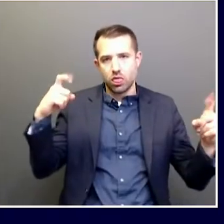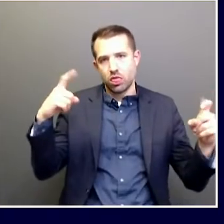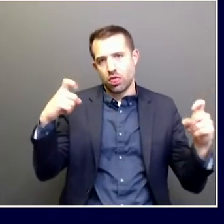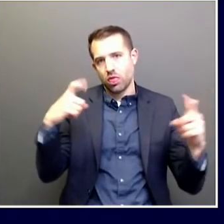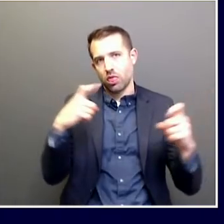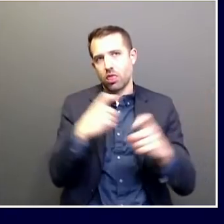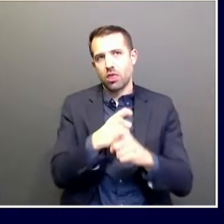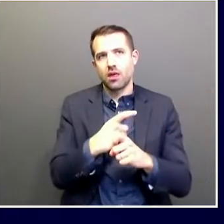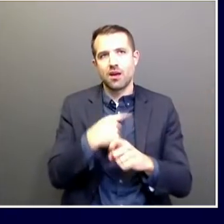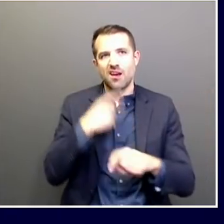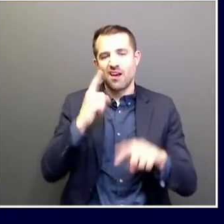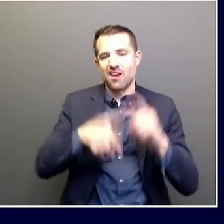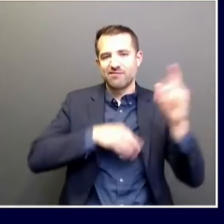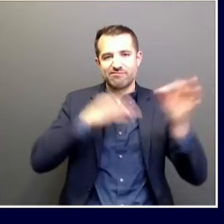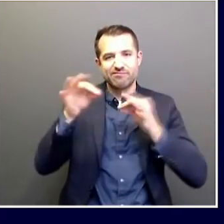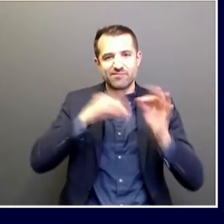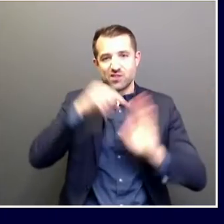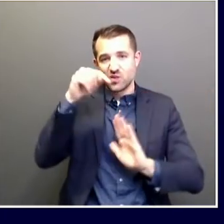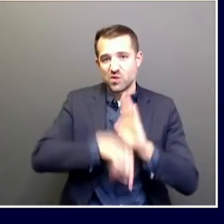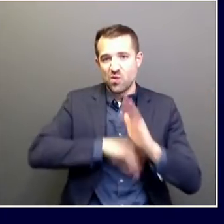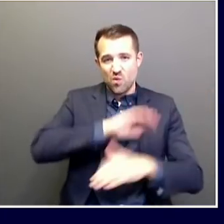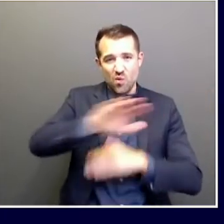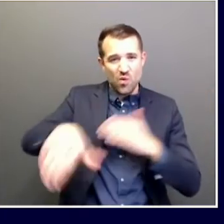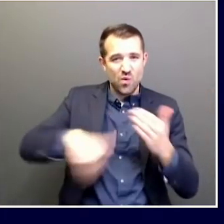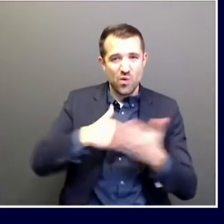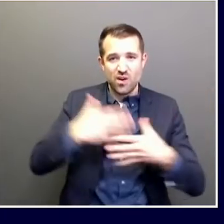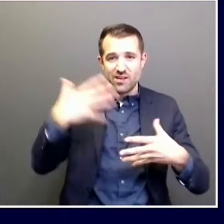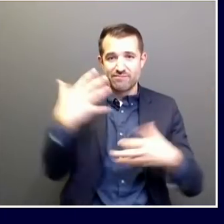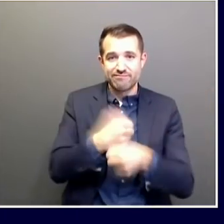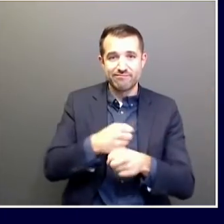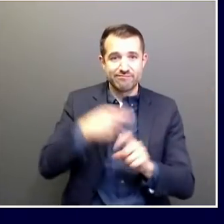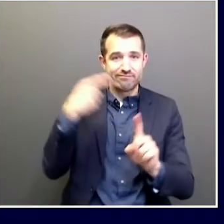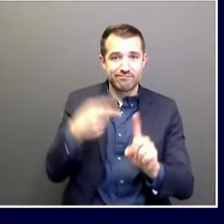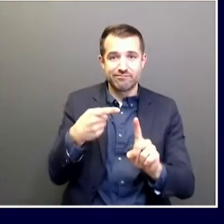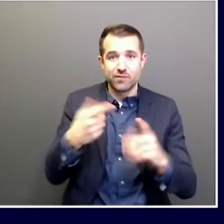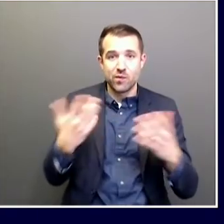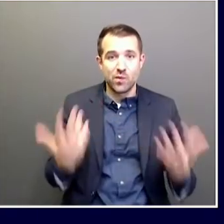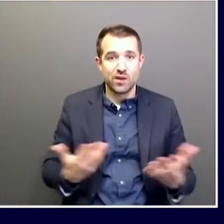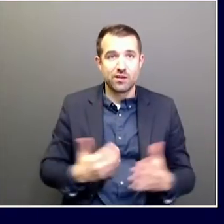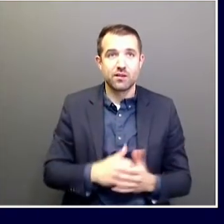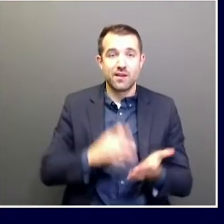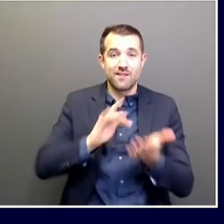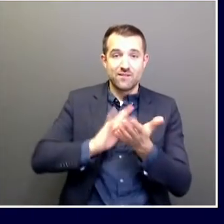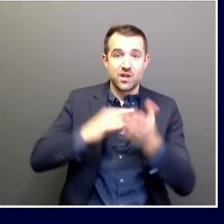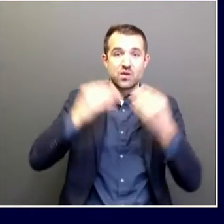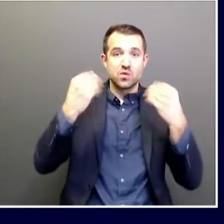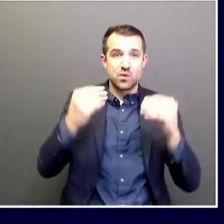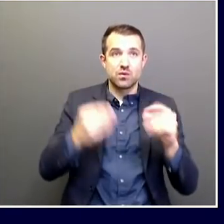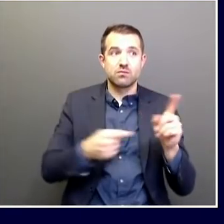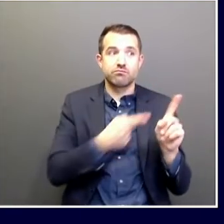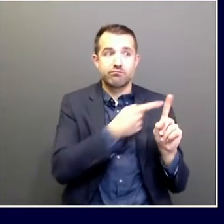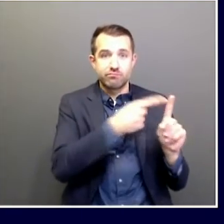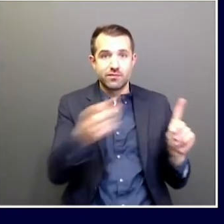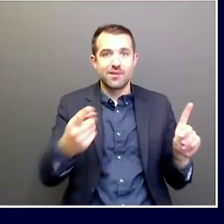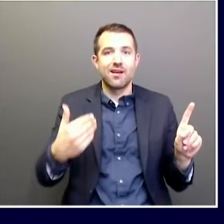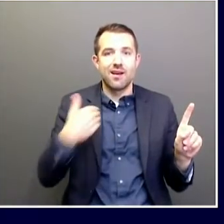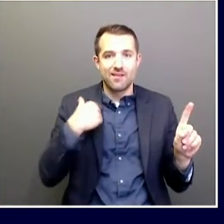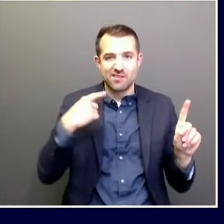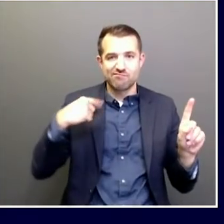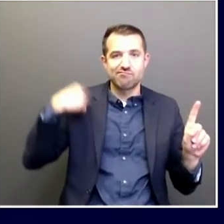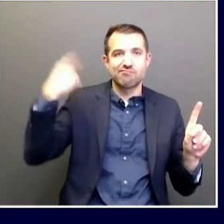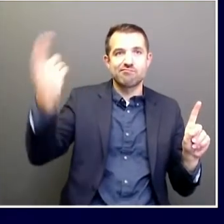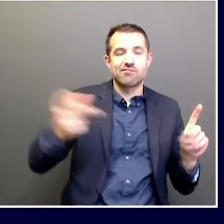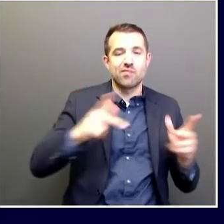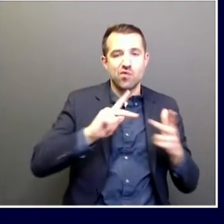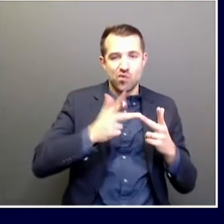But bottom line, commercial pharmacies have been active in administering boosters, not in the same way as before,